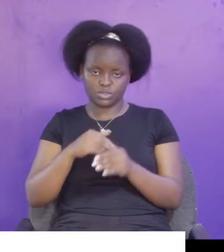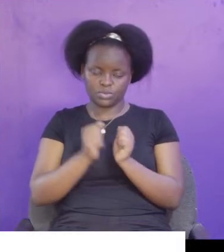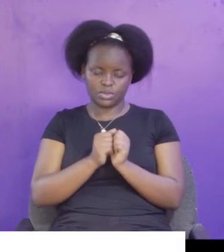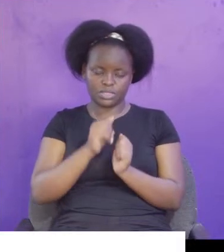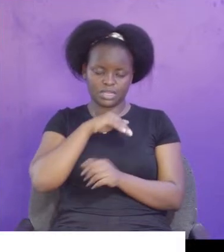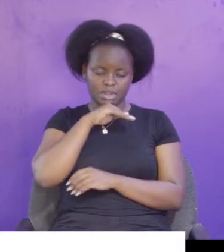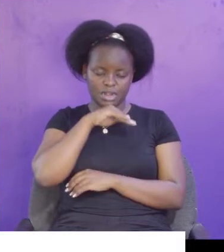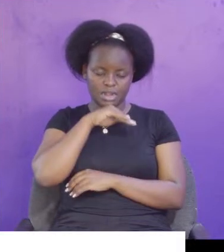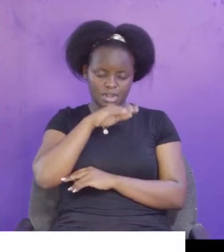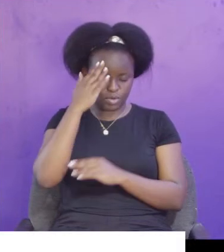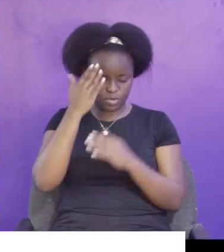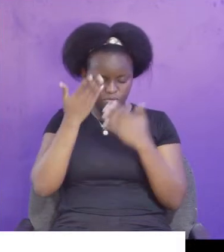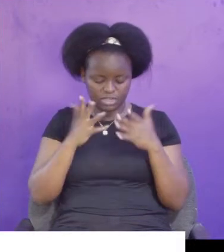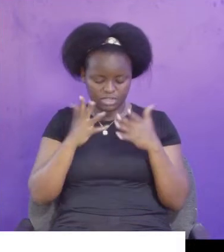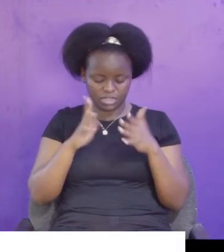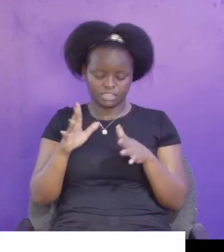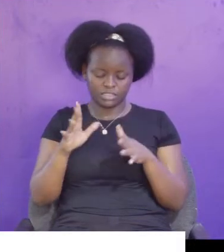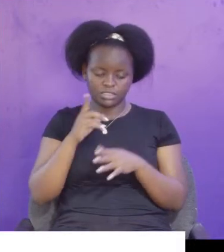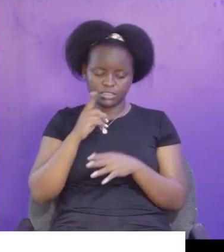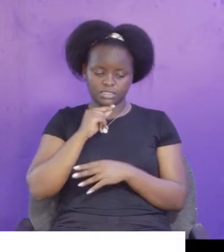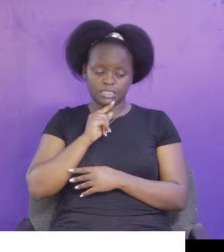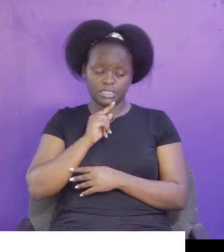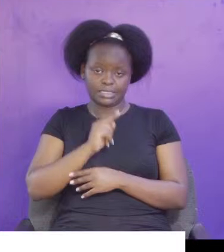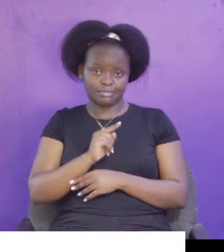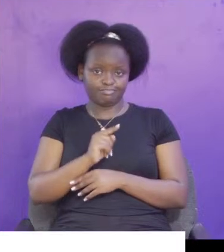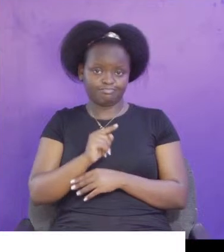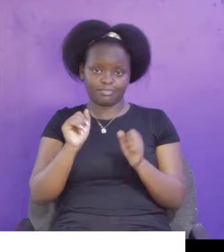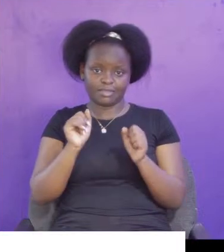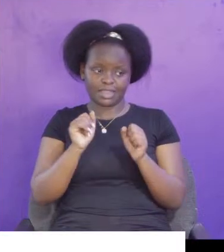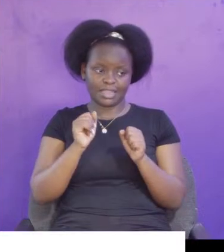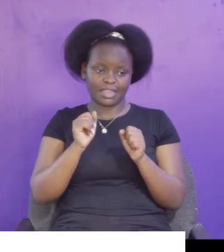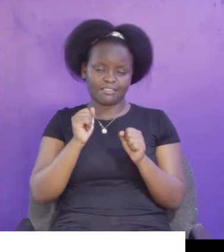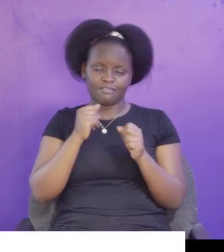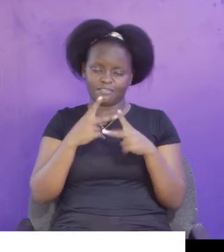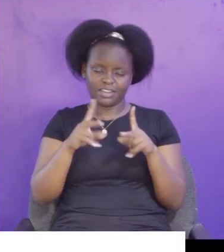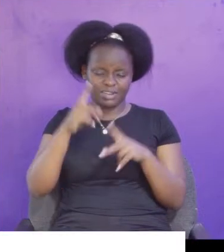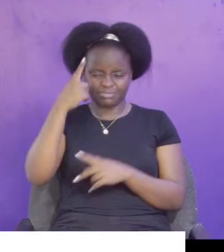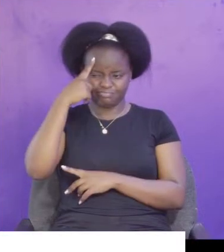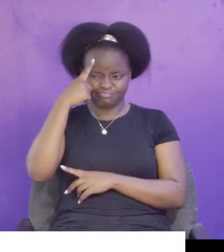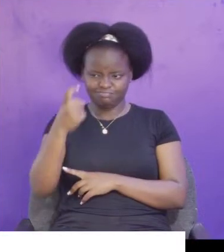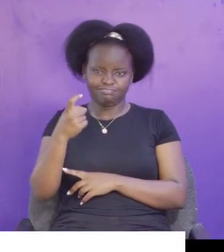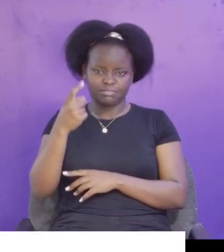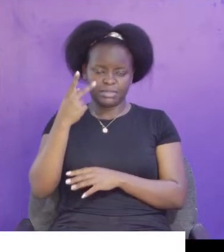that he was irrevocably stubborn in his vision